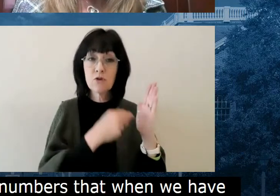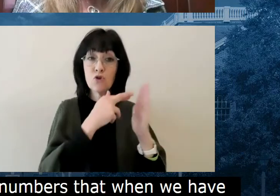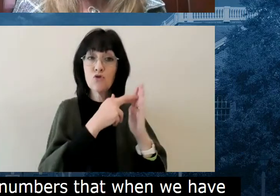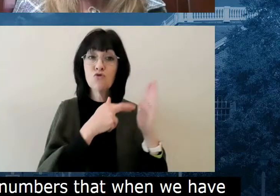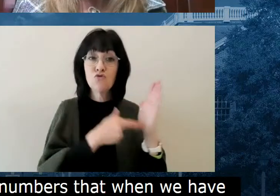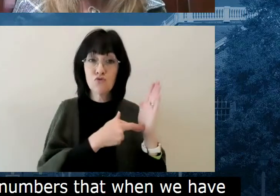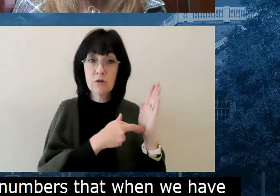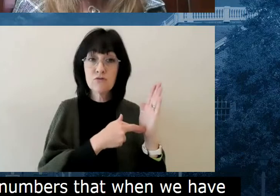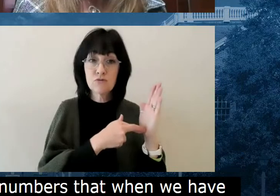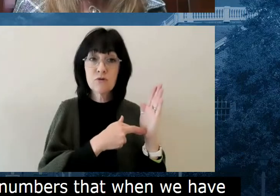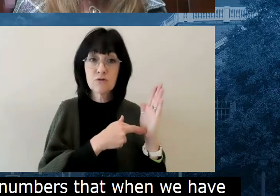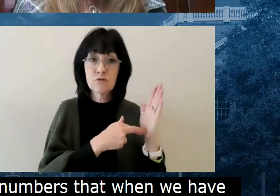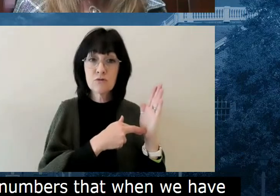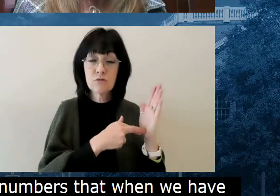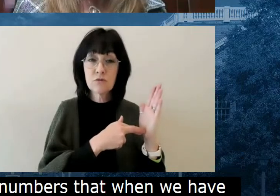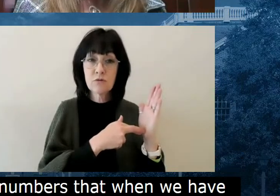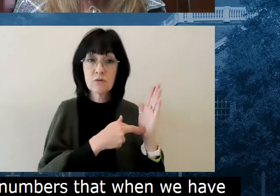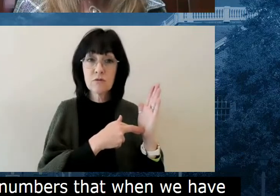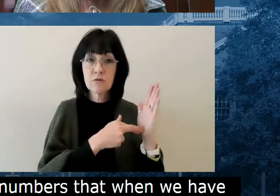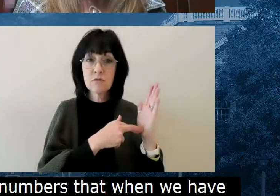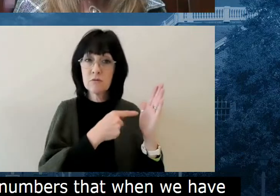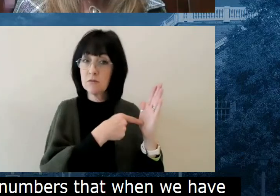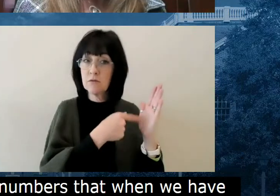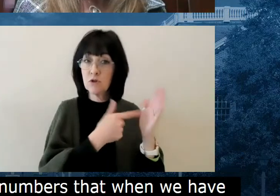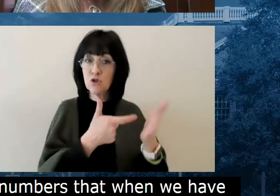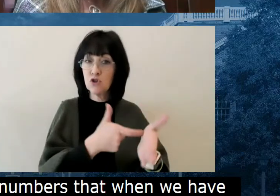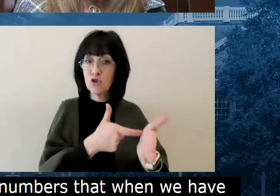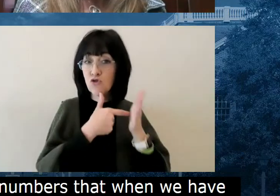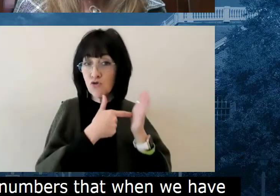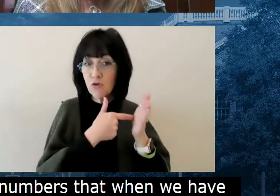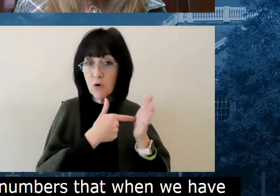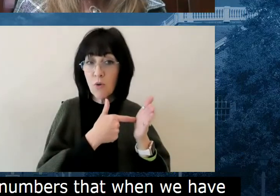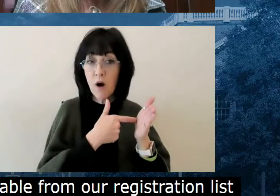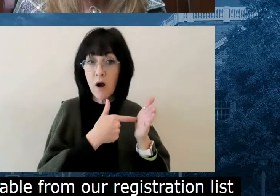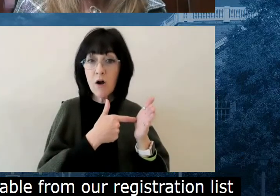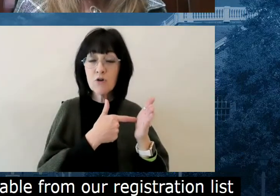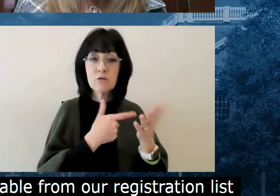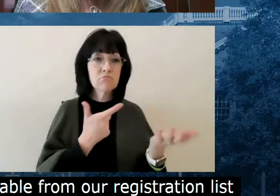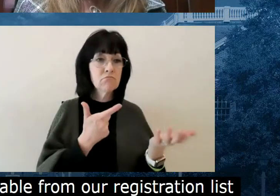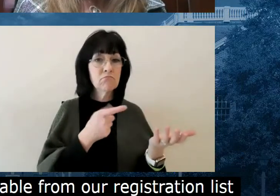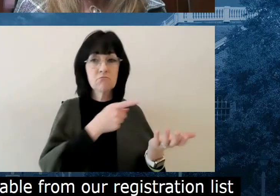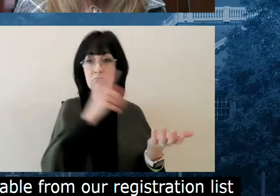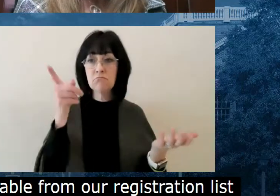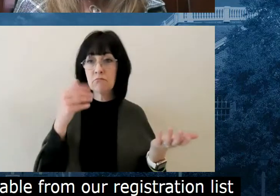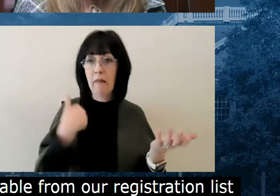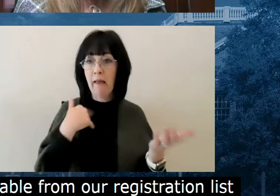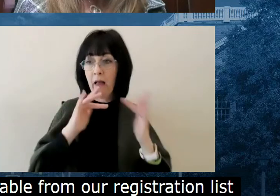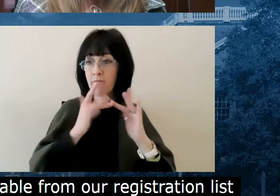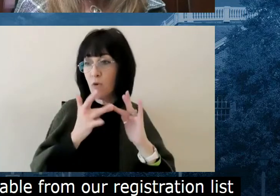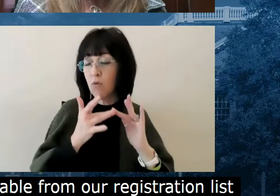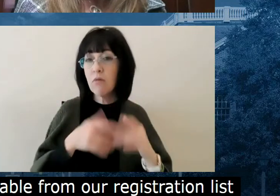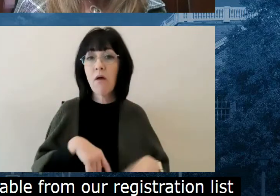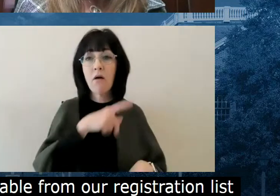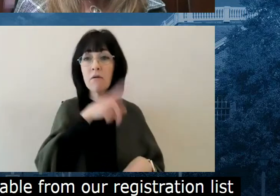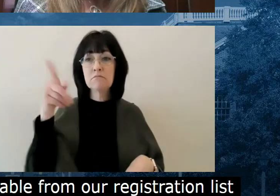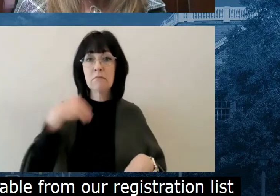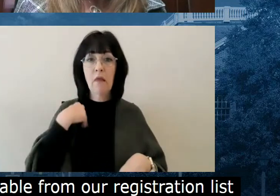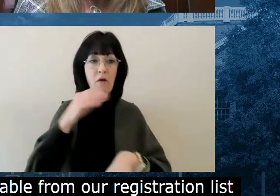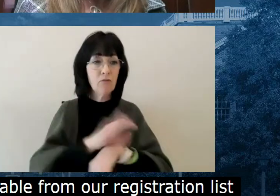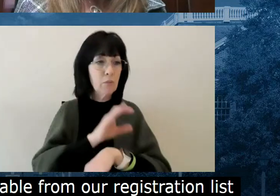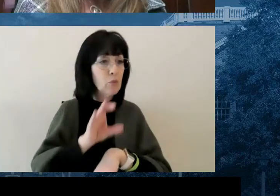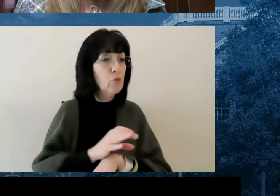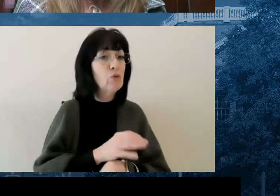registration list requires a certain amount of sophistication online and signing